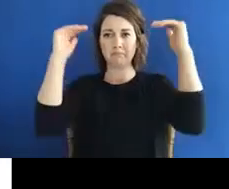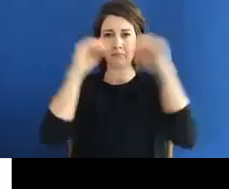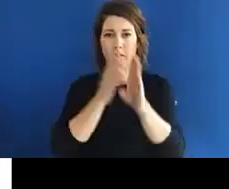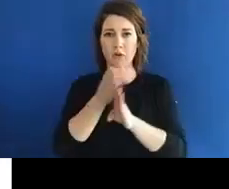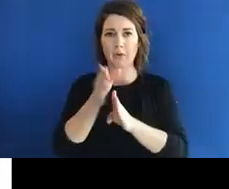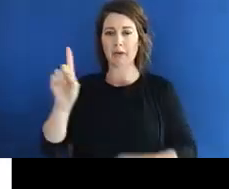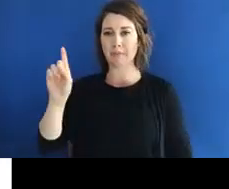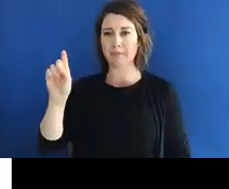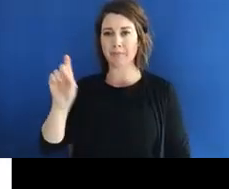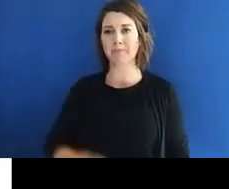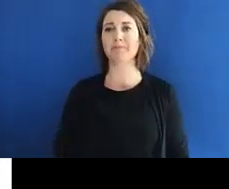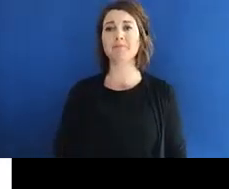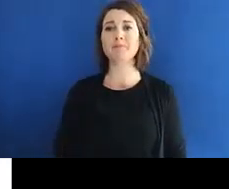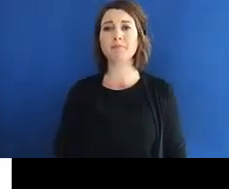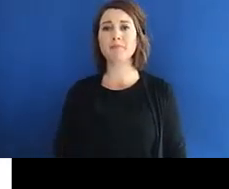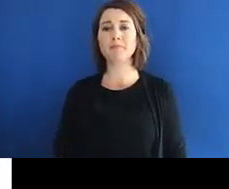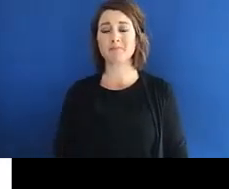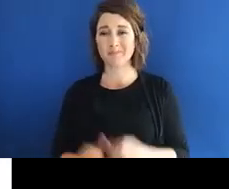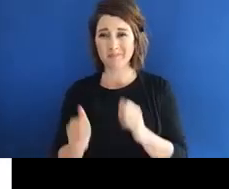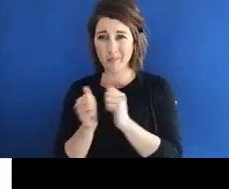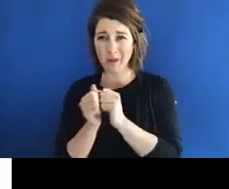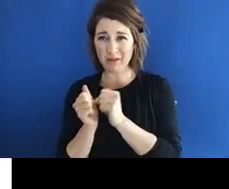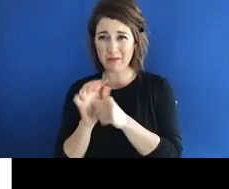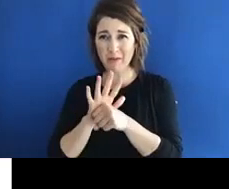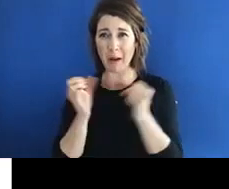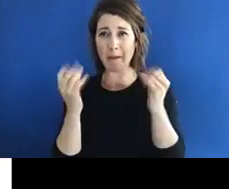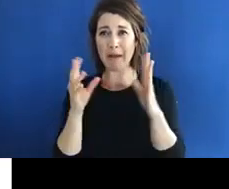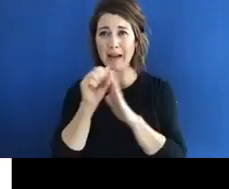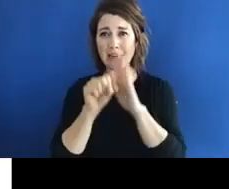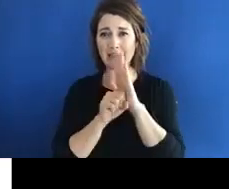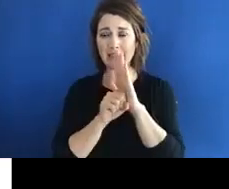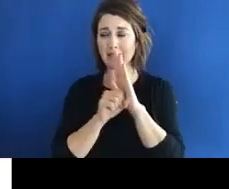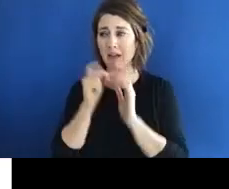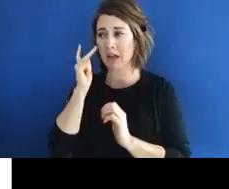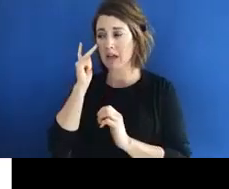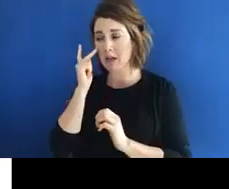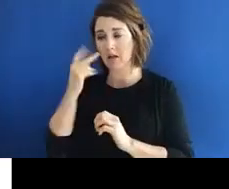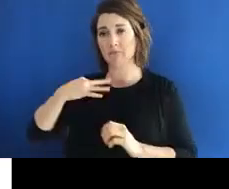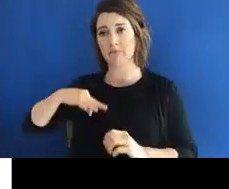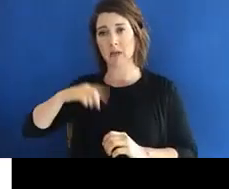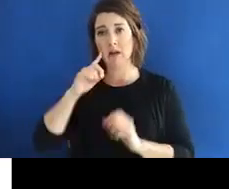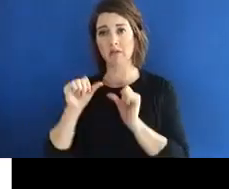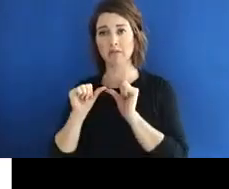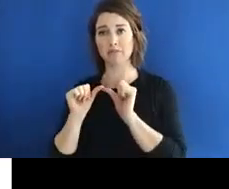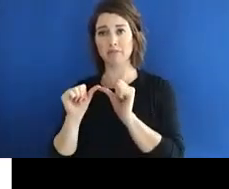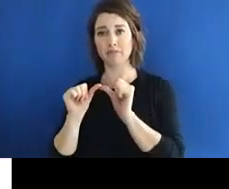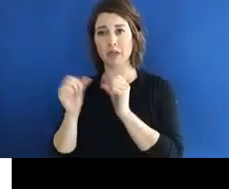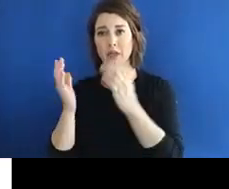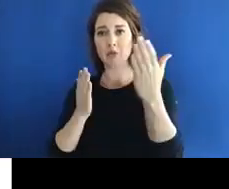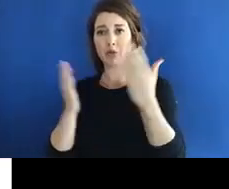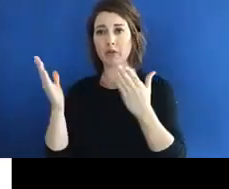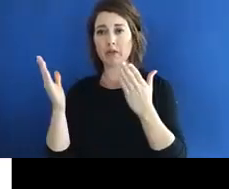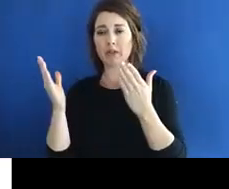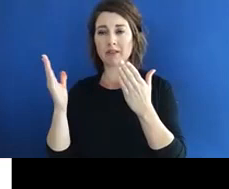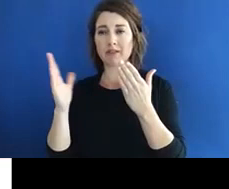Well, with COVID-19, many states saw the benefit of retention services as they supported the move to telework, but services